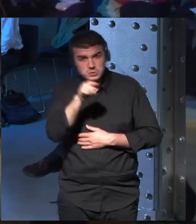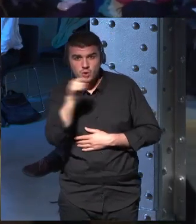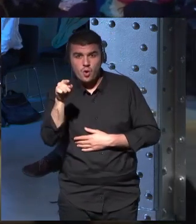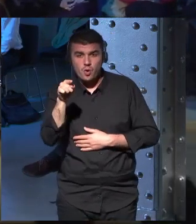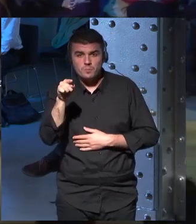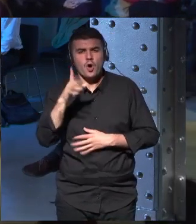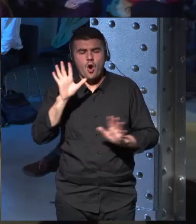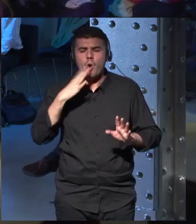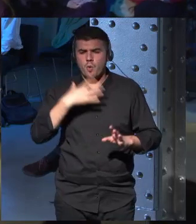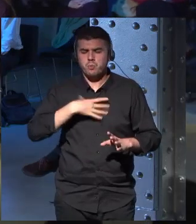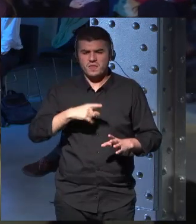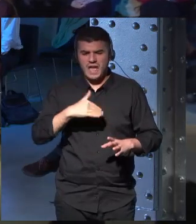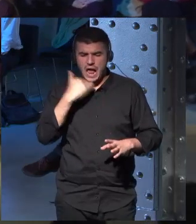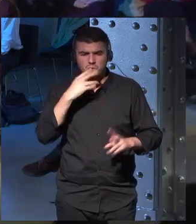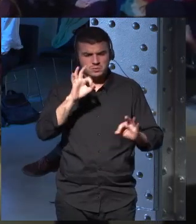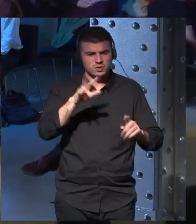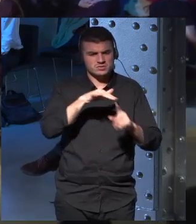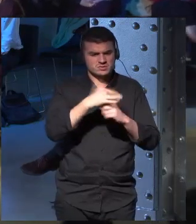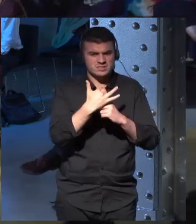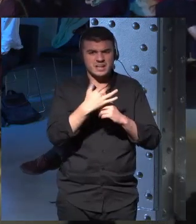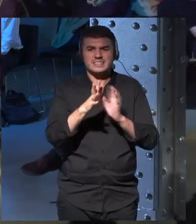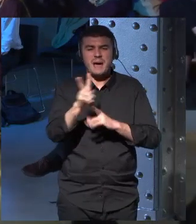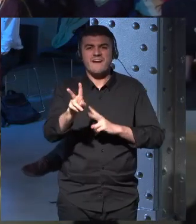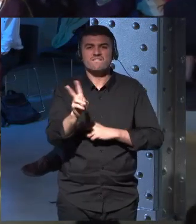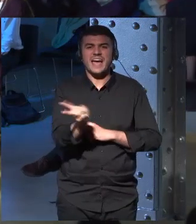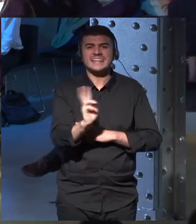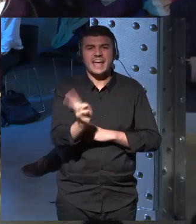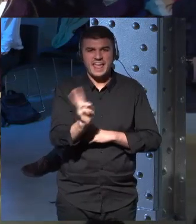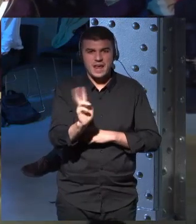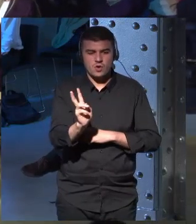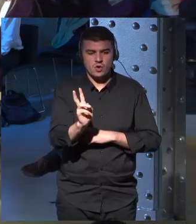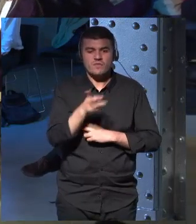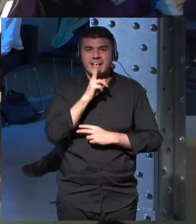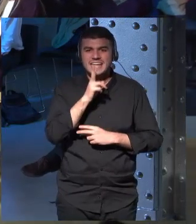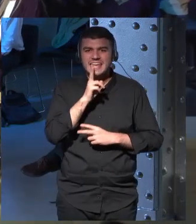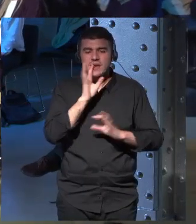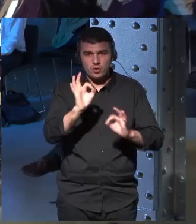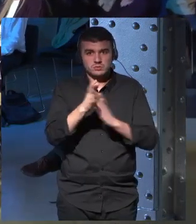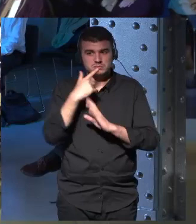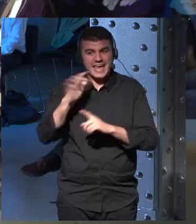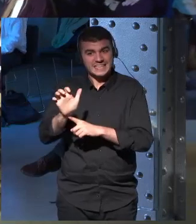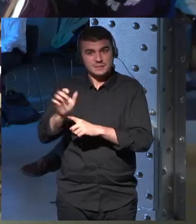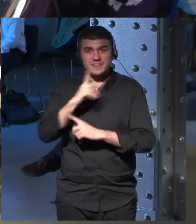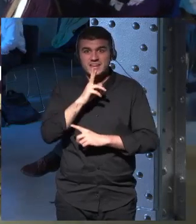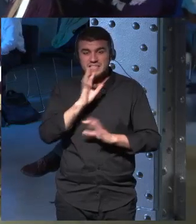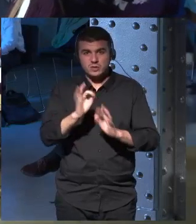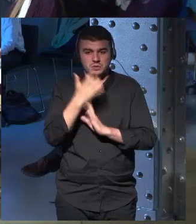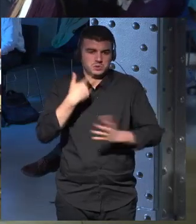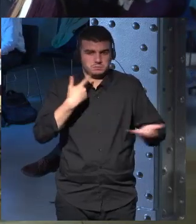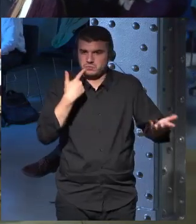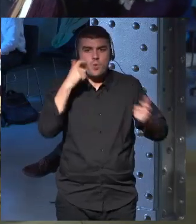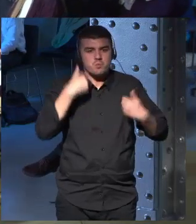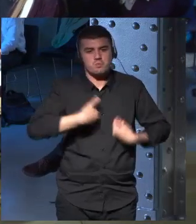which Elizabeth advocates? If human beings stopped killing and eating cattle,